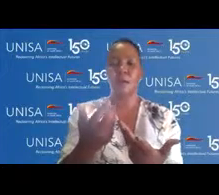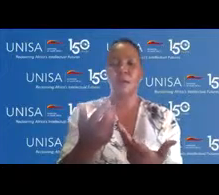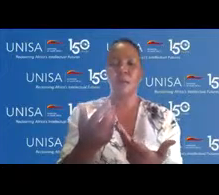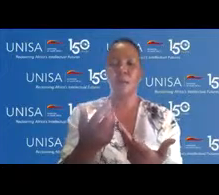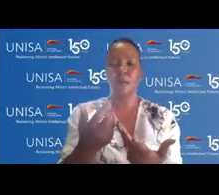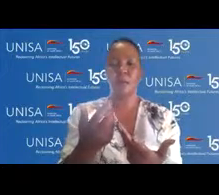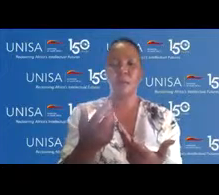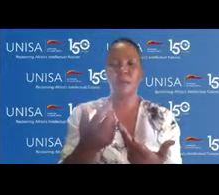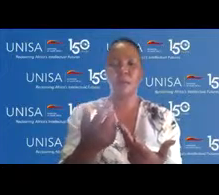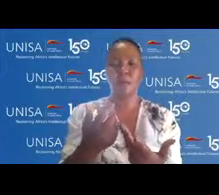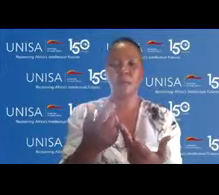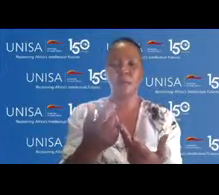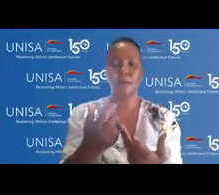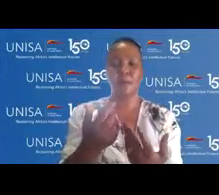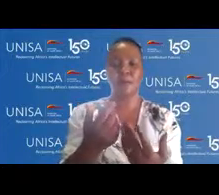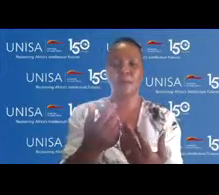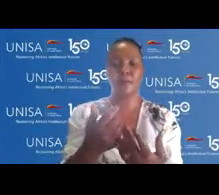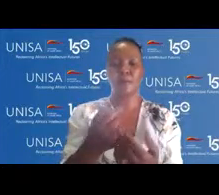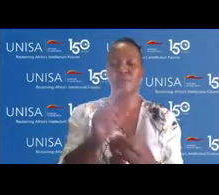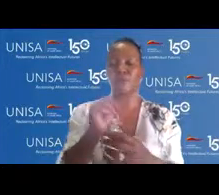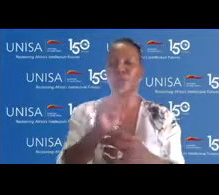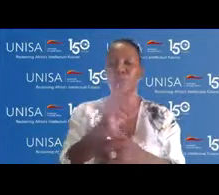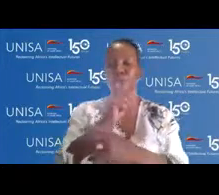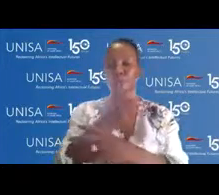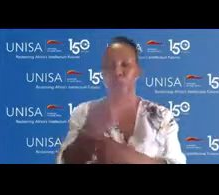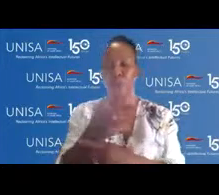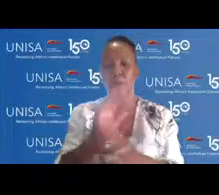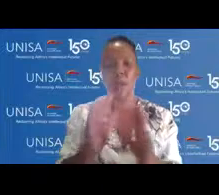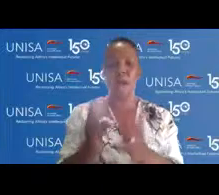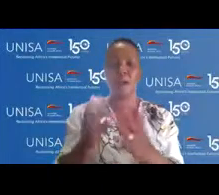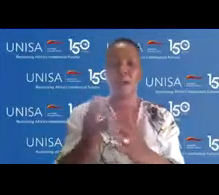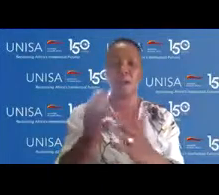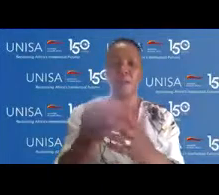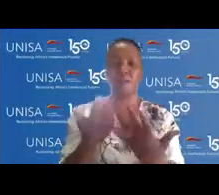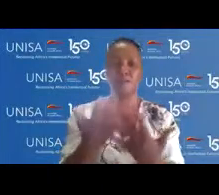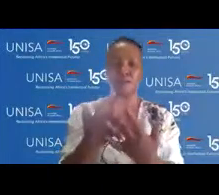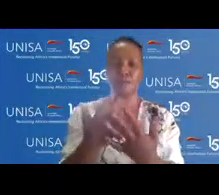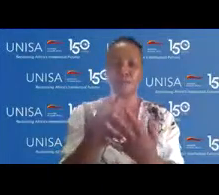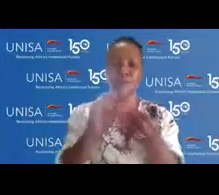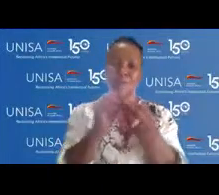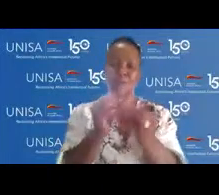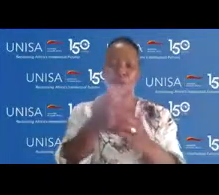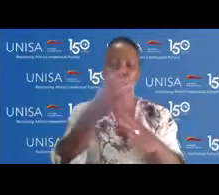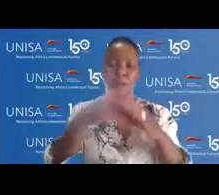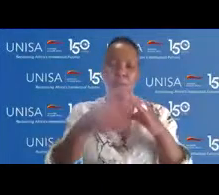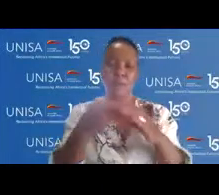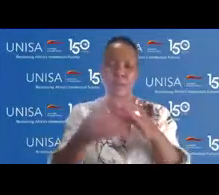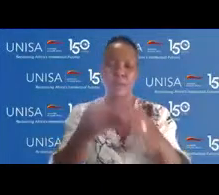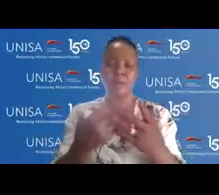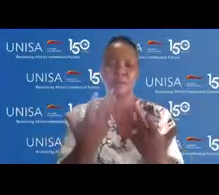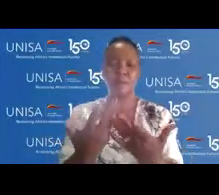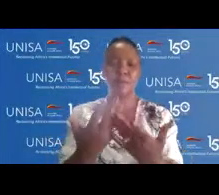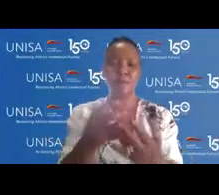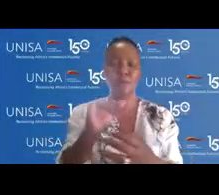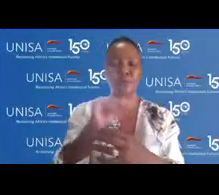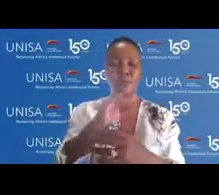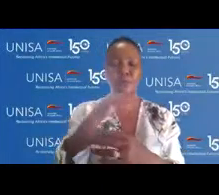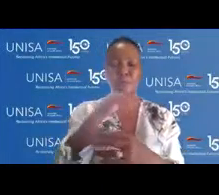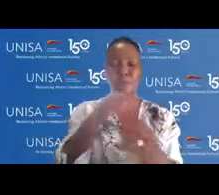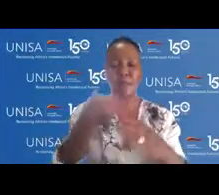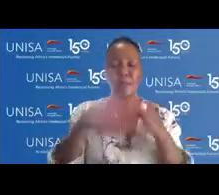email client you use, how do you structure your emails. All of that is covered within the discussion